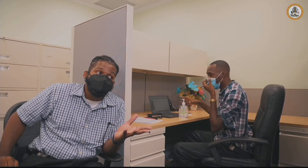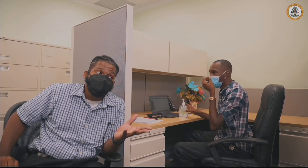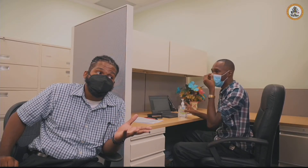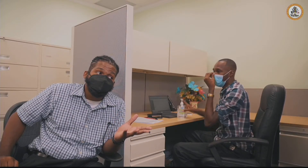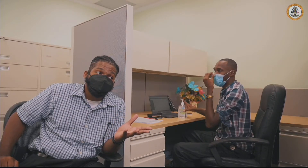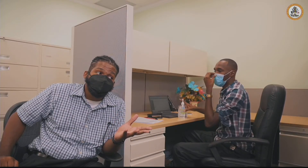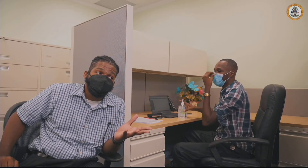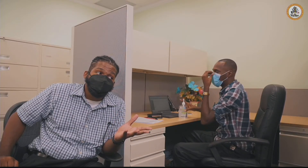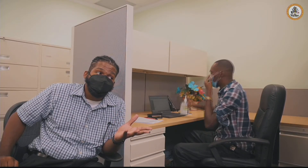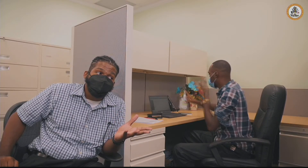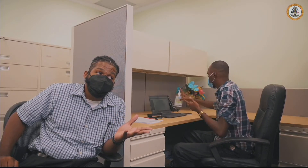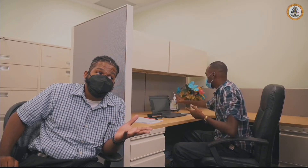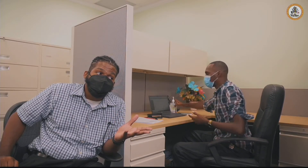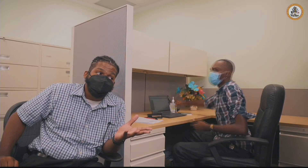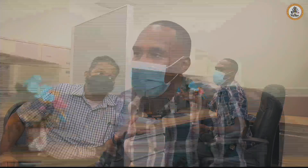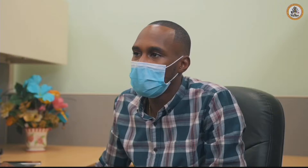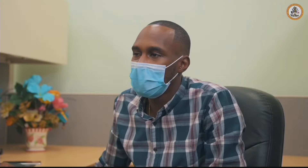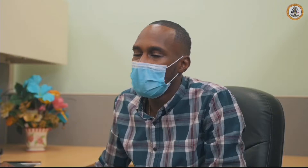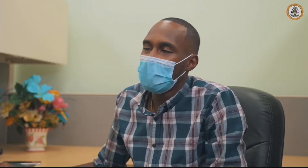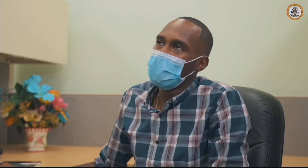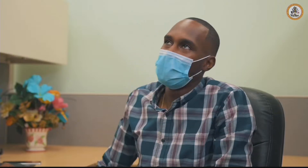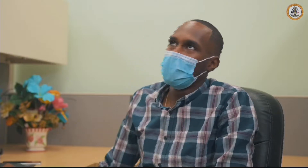it.